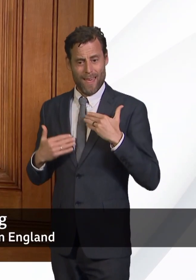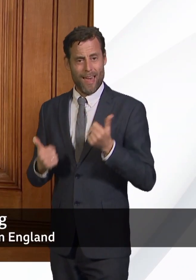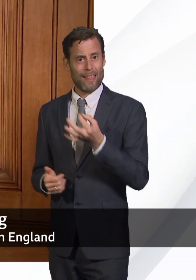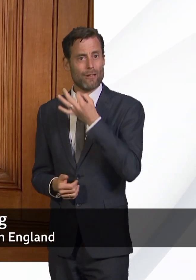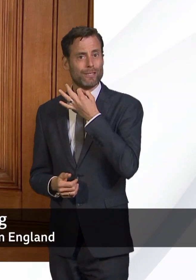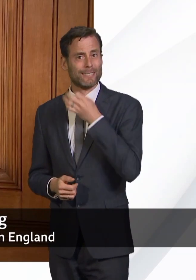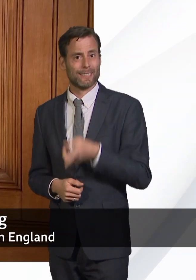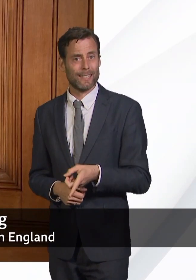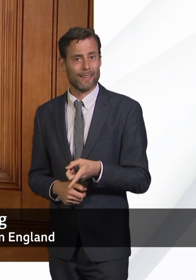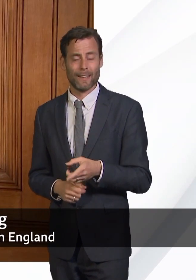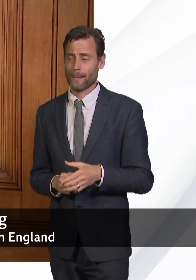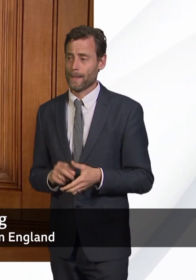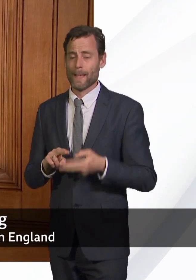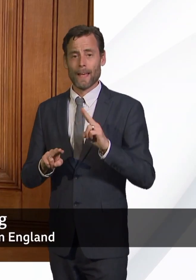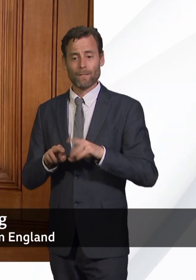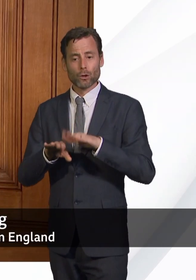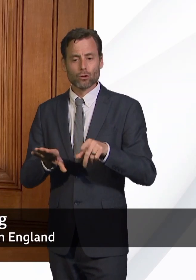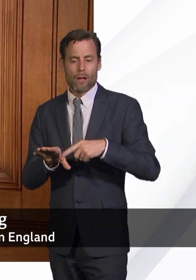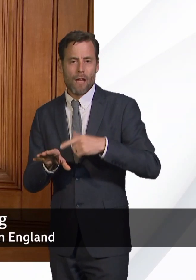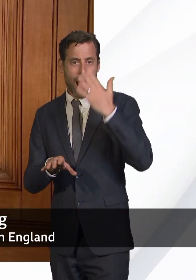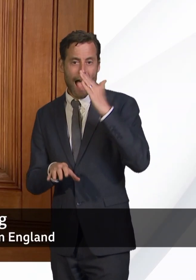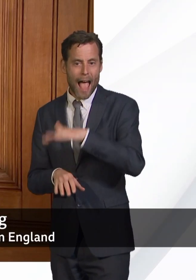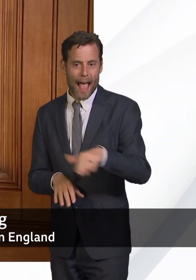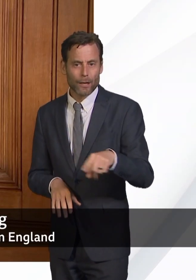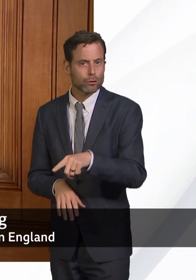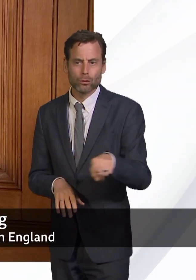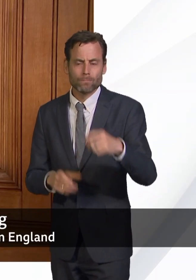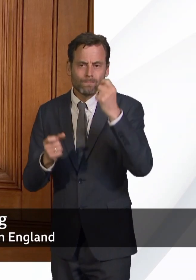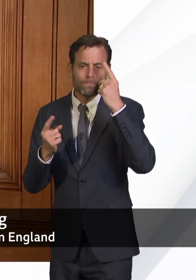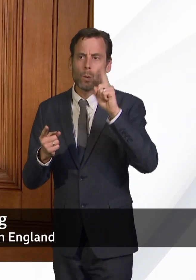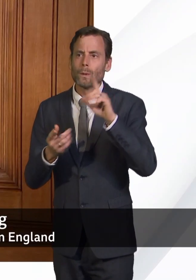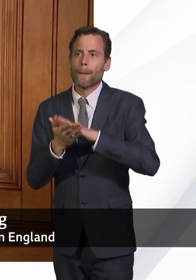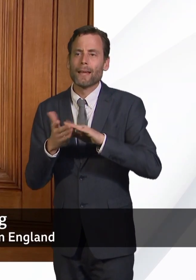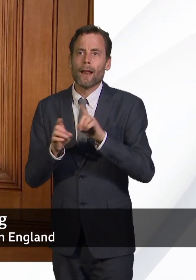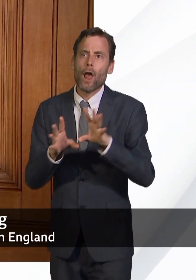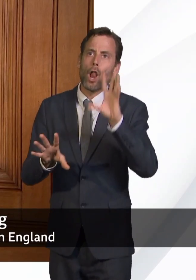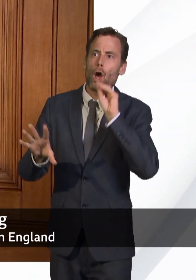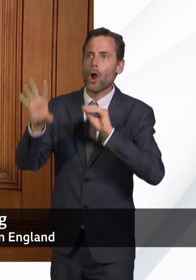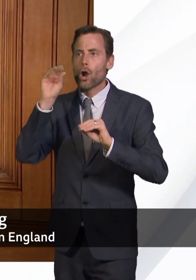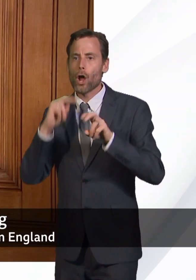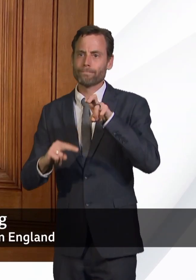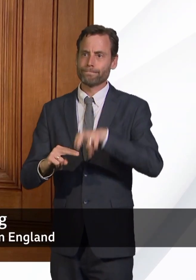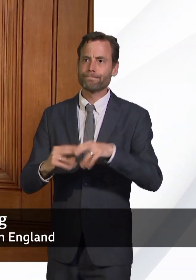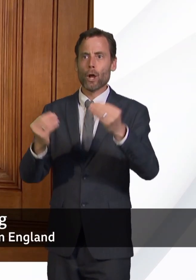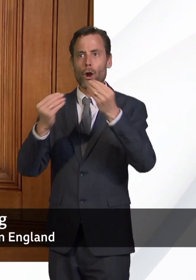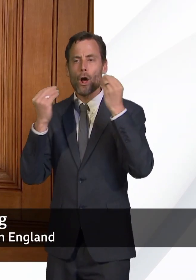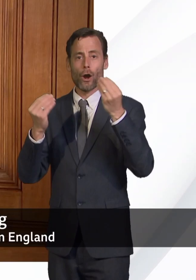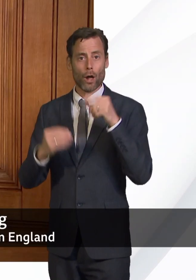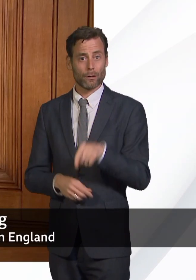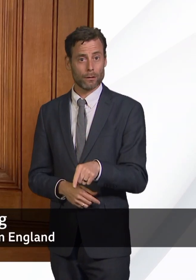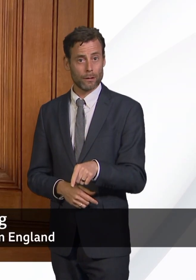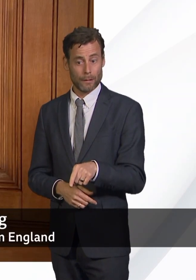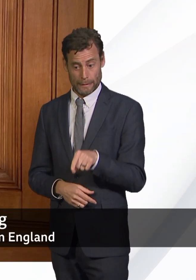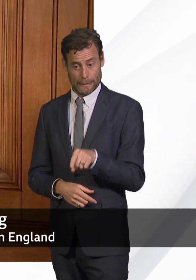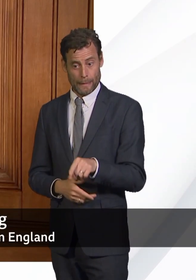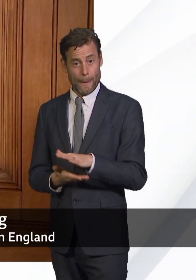in early years doesn't grasp the basics of education and feels comfortable in that environment, actually you can predict